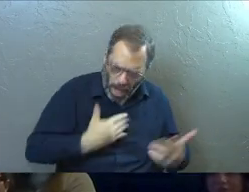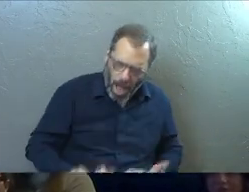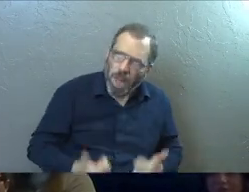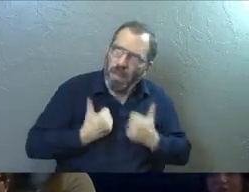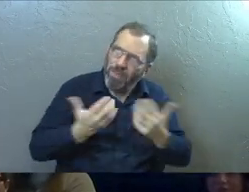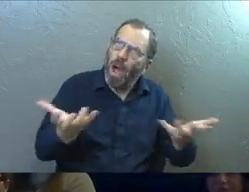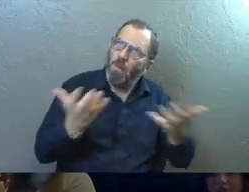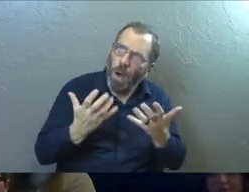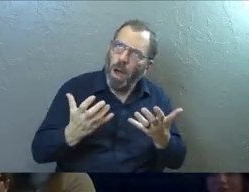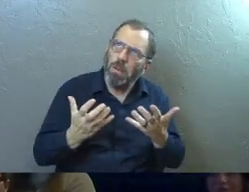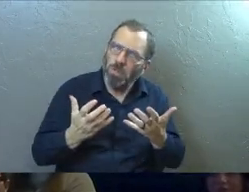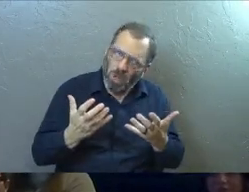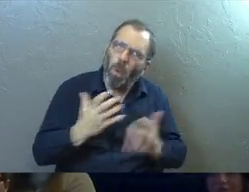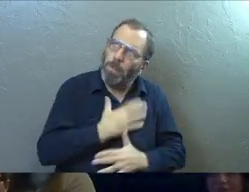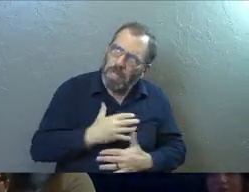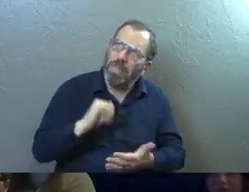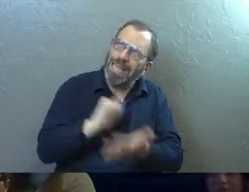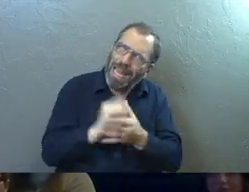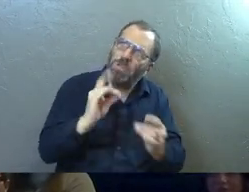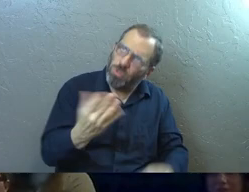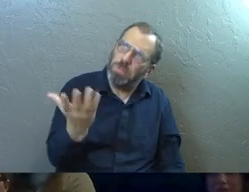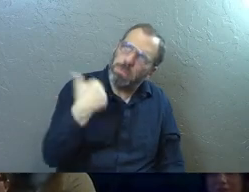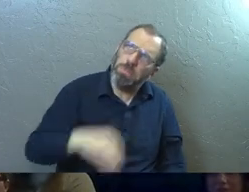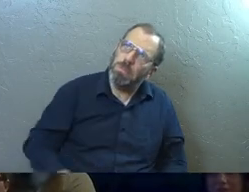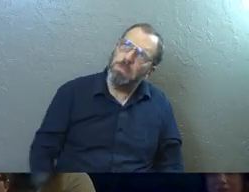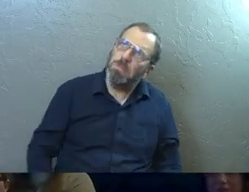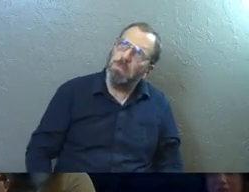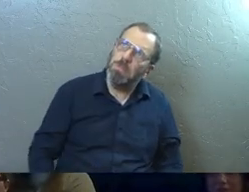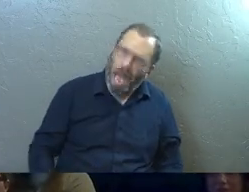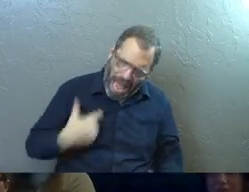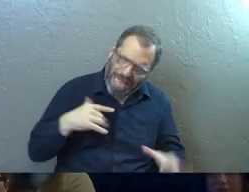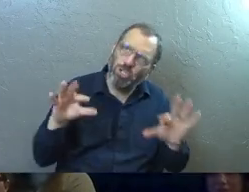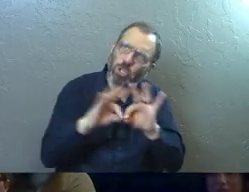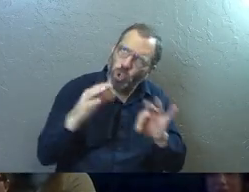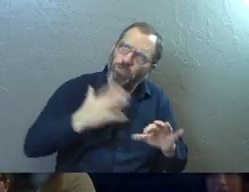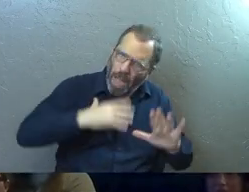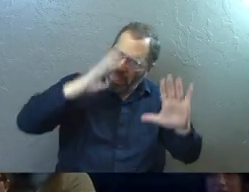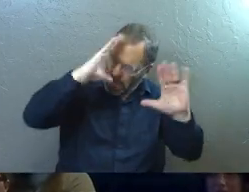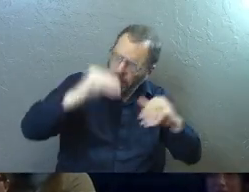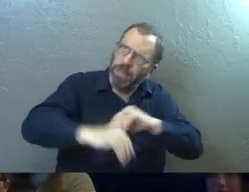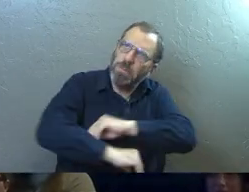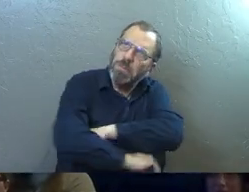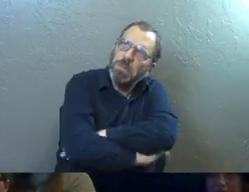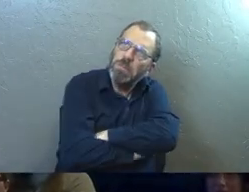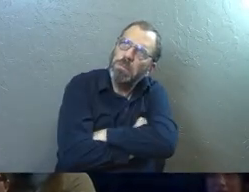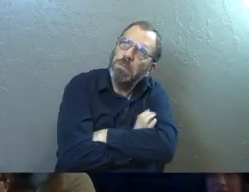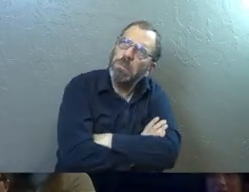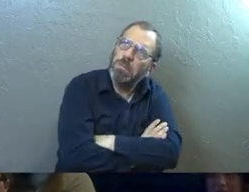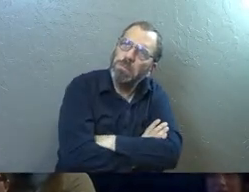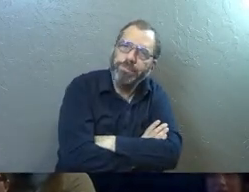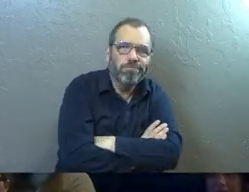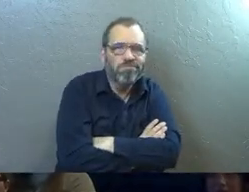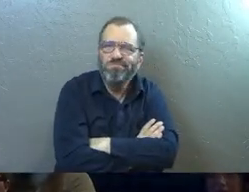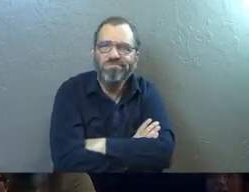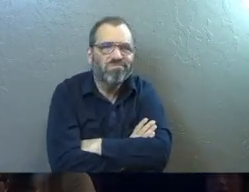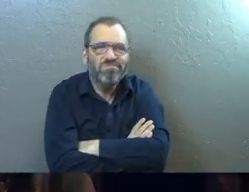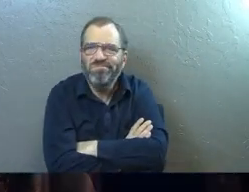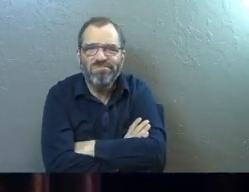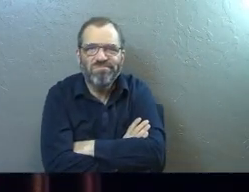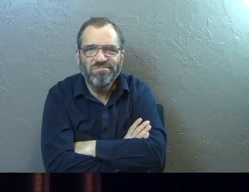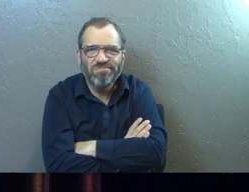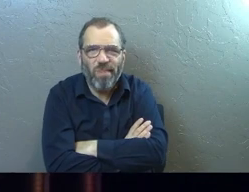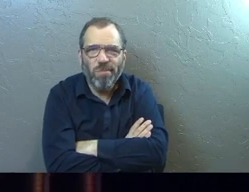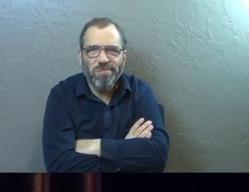my life to look, and so God, please just do that. And I start to think I deserve my expectations, and that's also not necessarily the